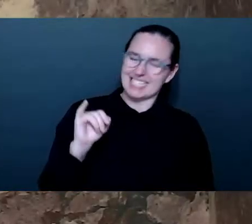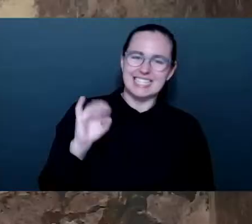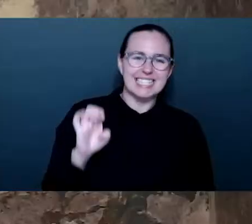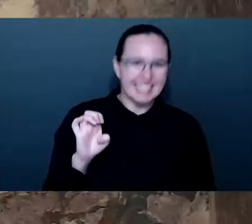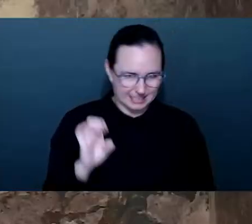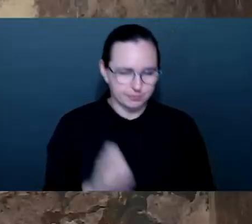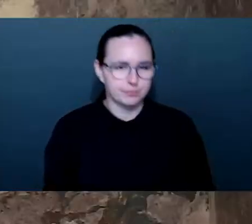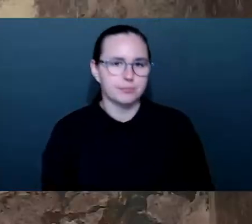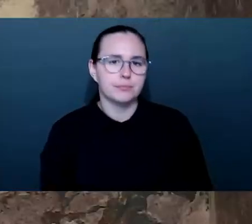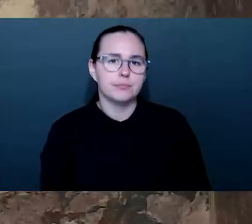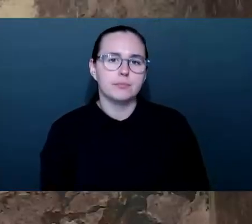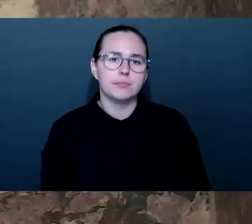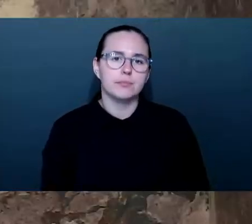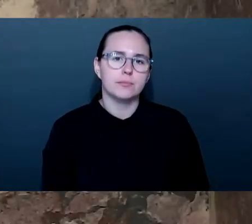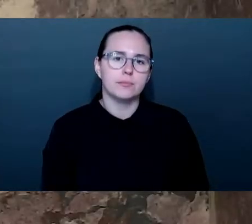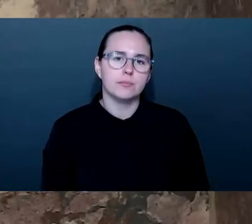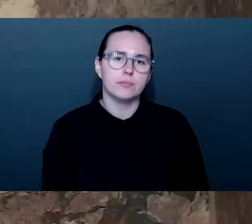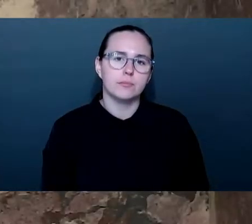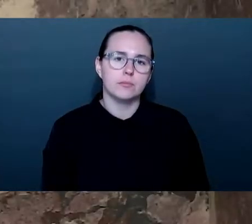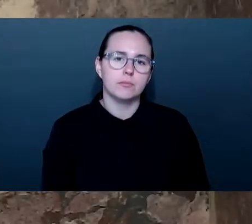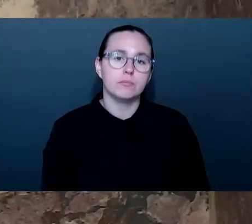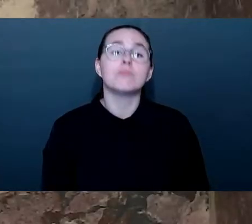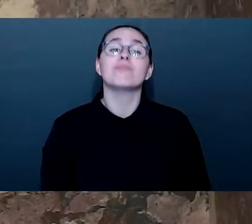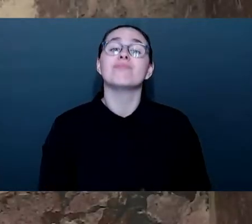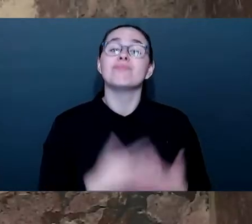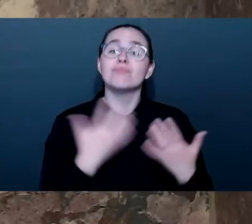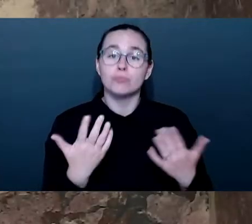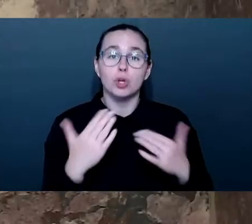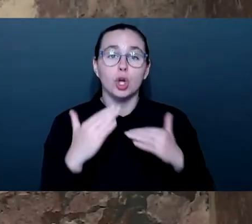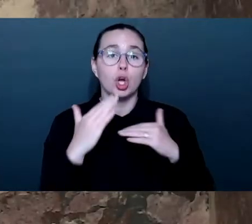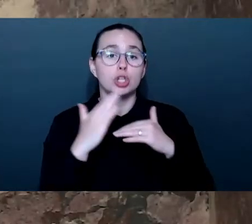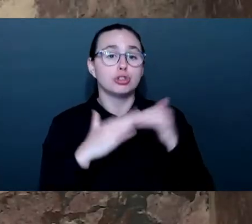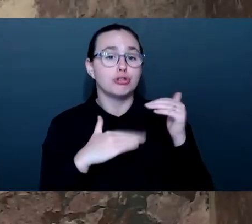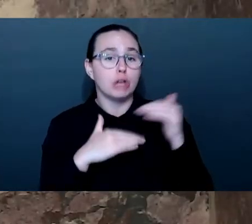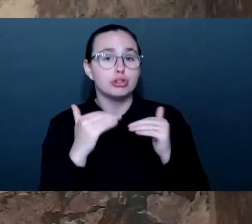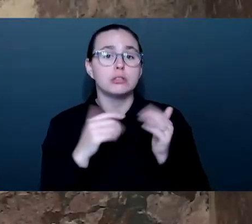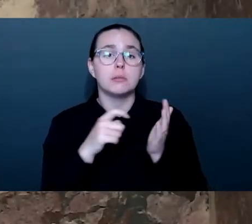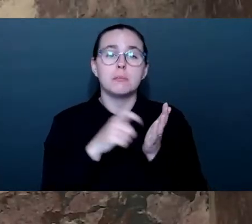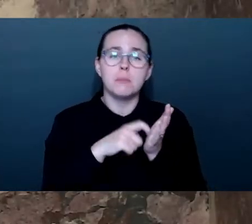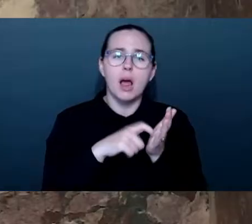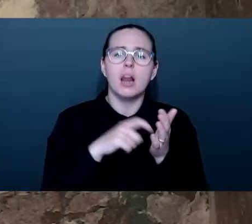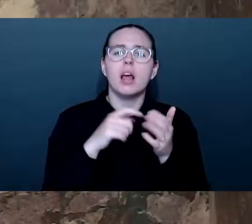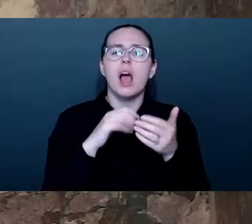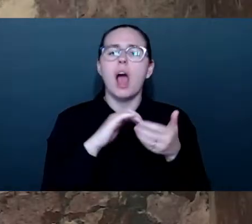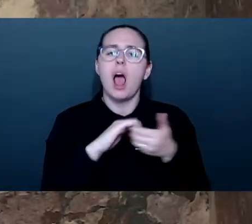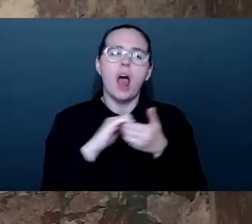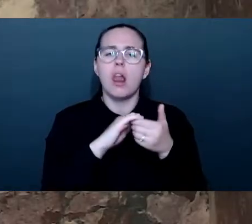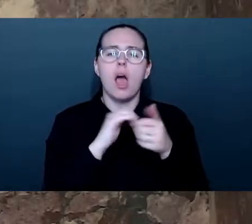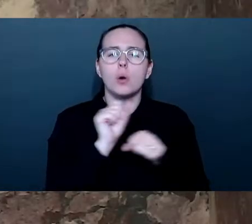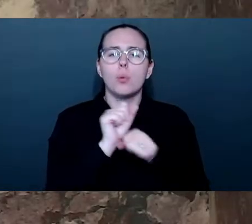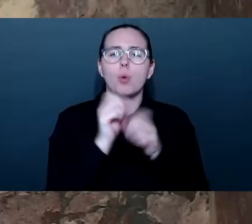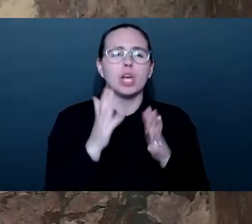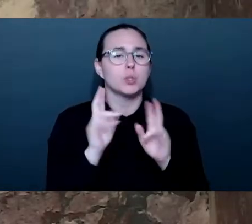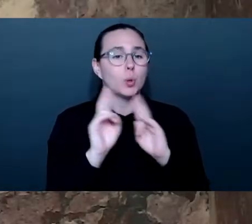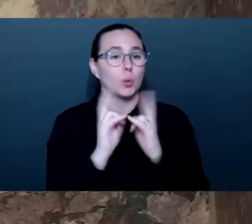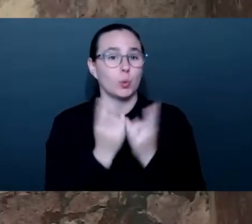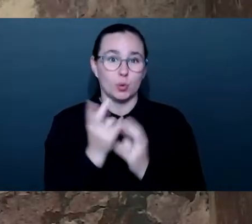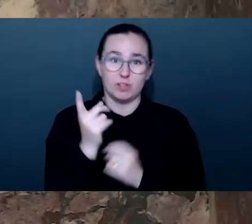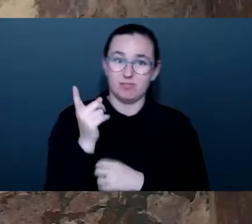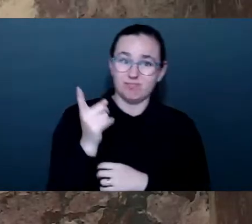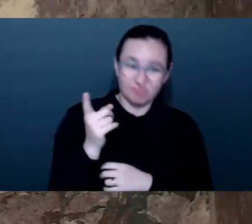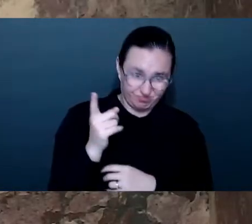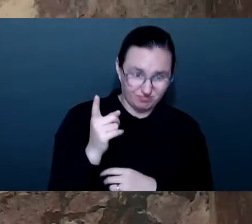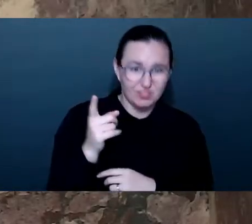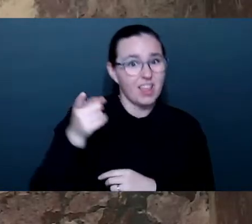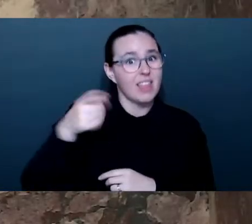Workers Union. And their members build some of the largest projects in this province, like the Site C Dam or highway infrastructure. And